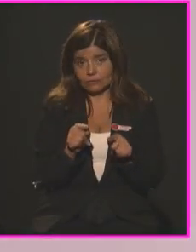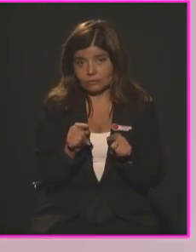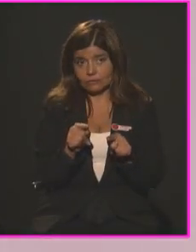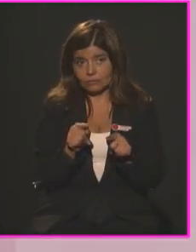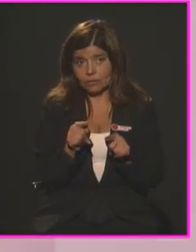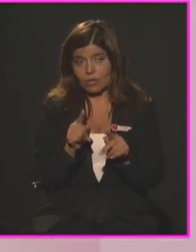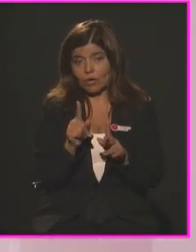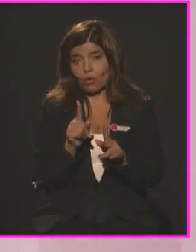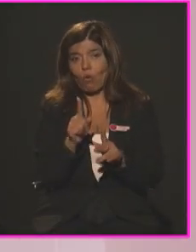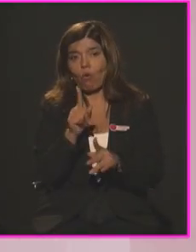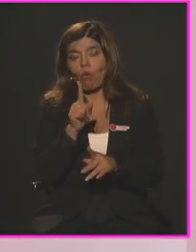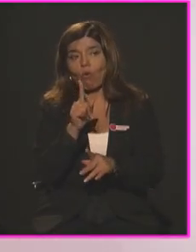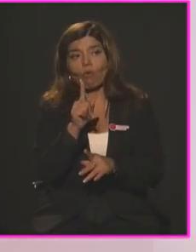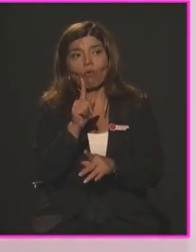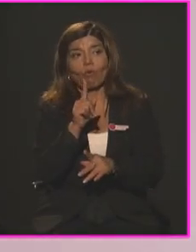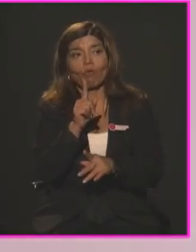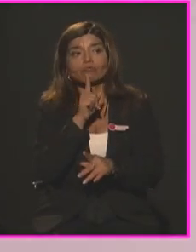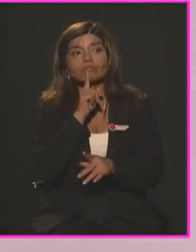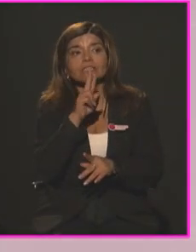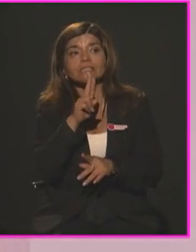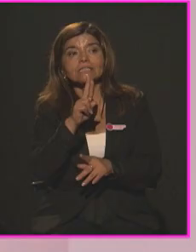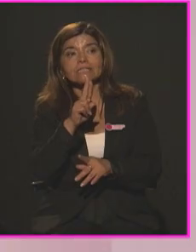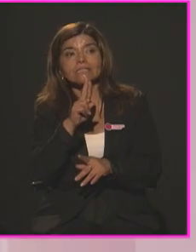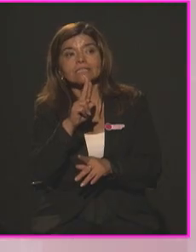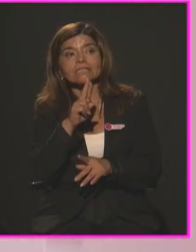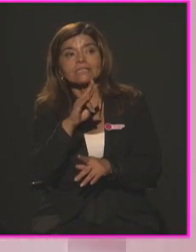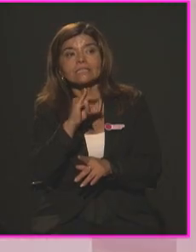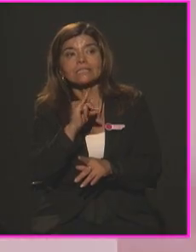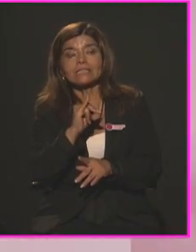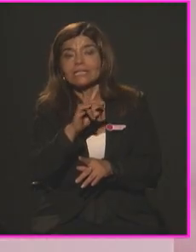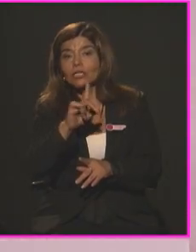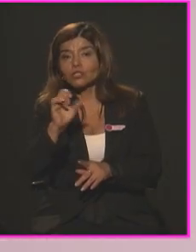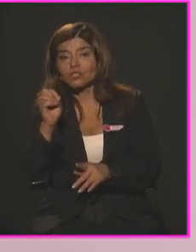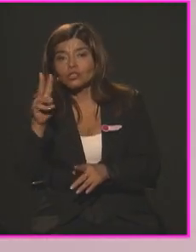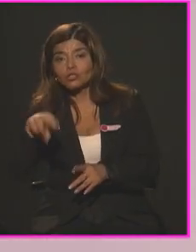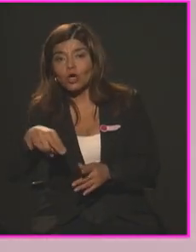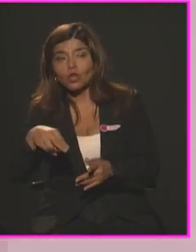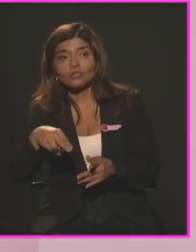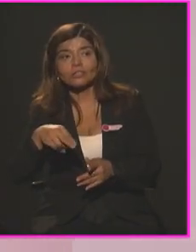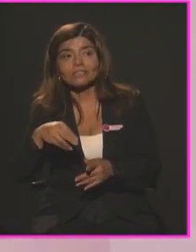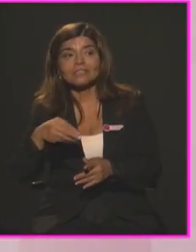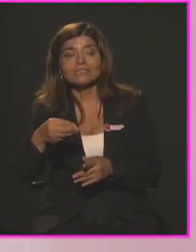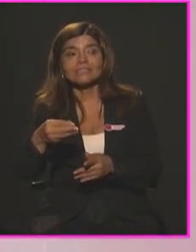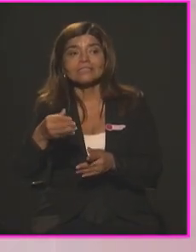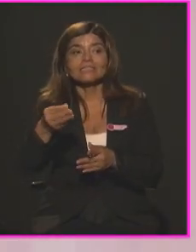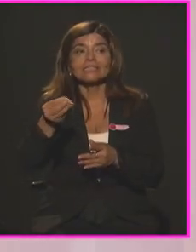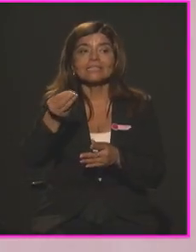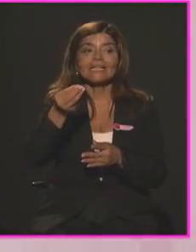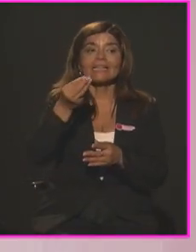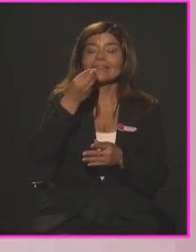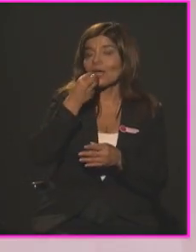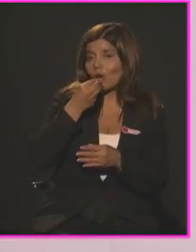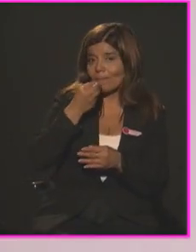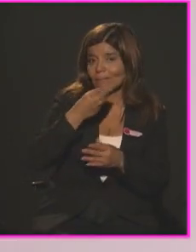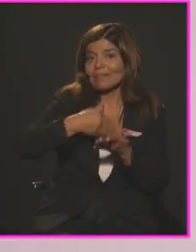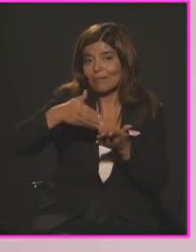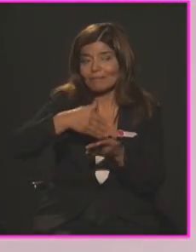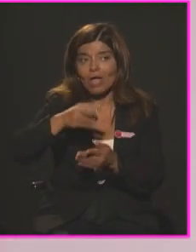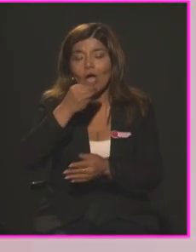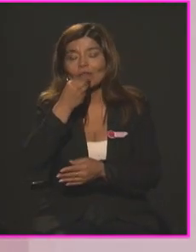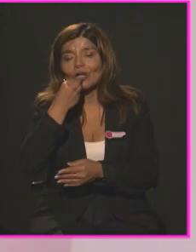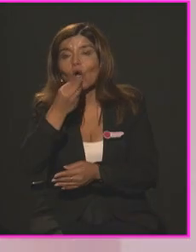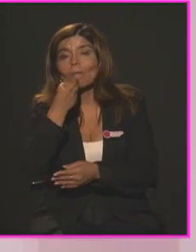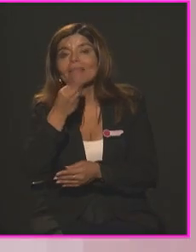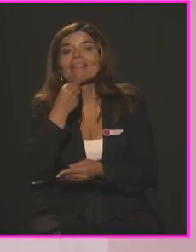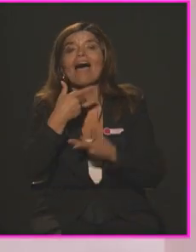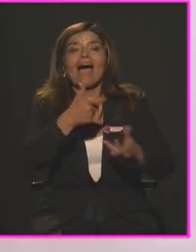of uneaten food. It's enough food to feed one meal to every person on the planet who faces